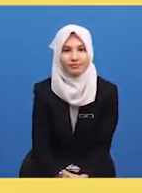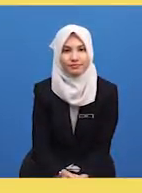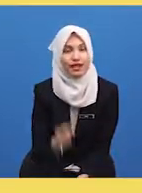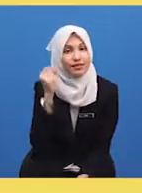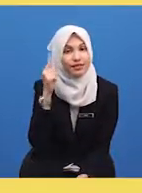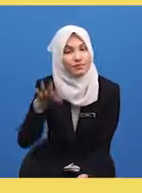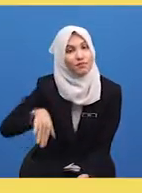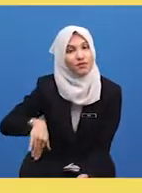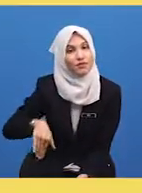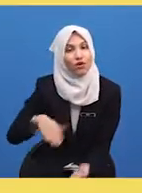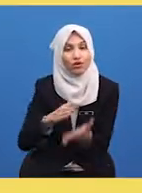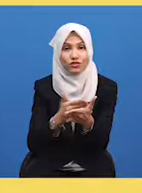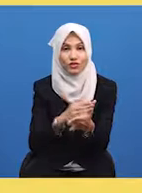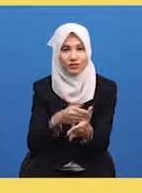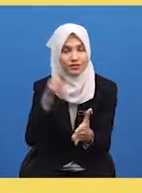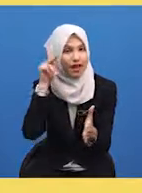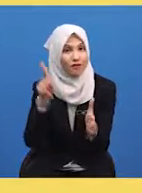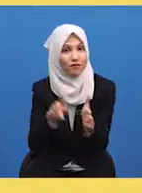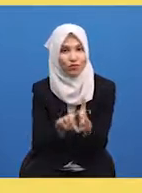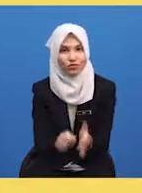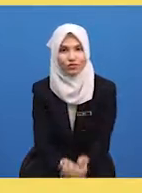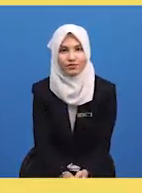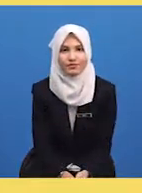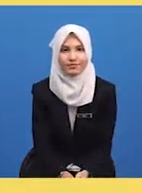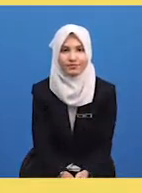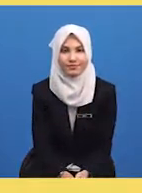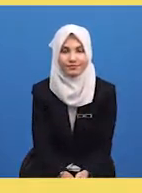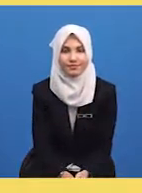Think before you share photos.